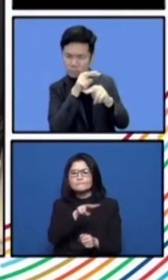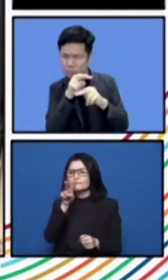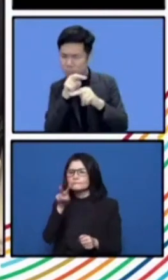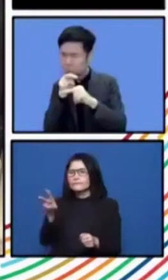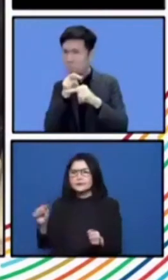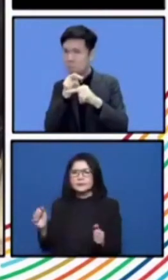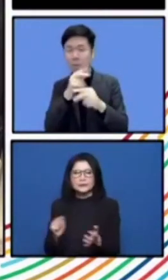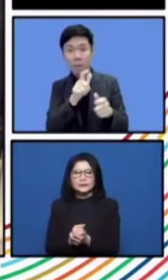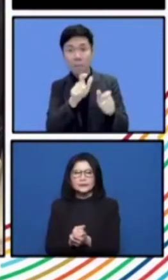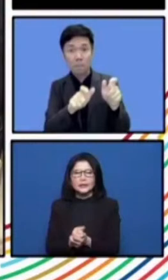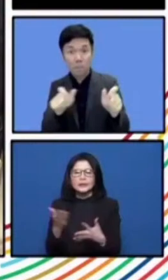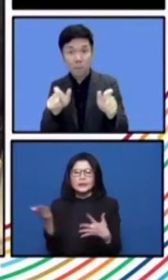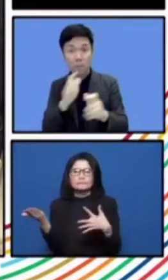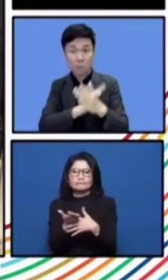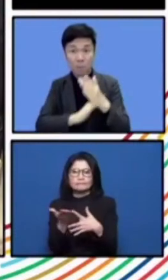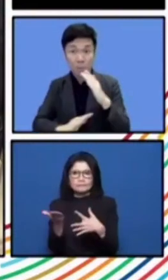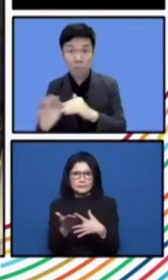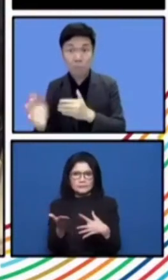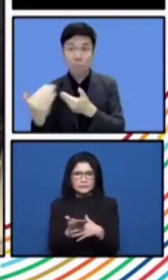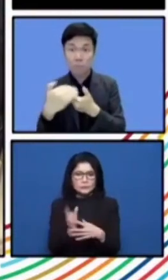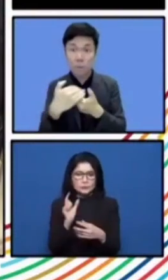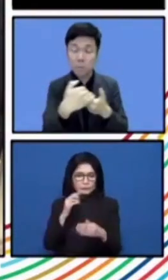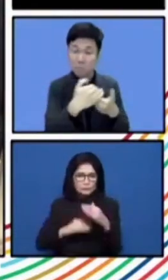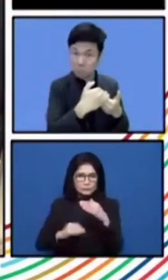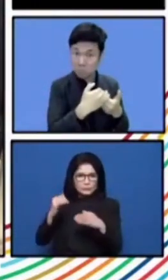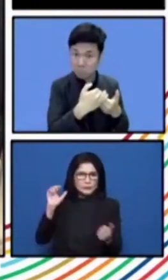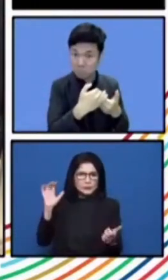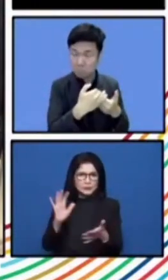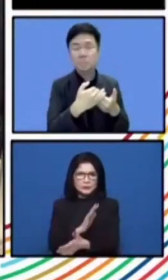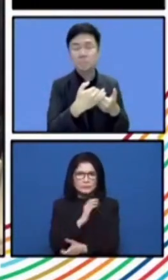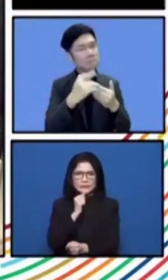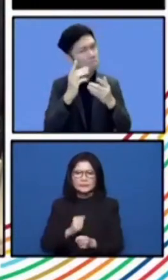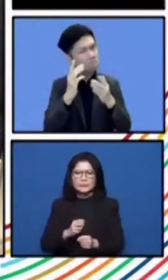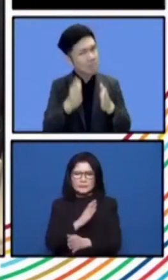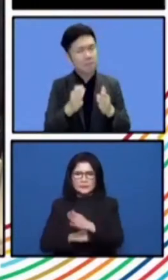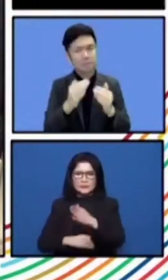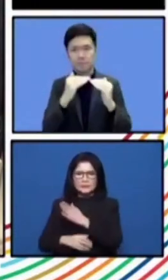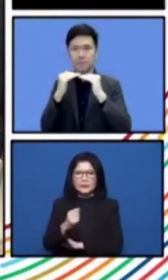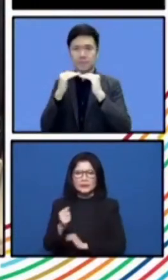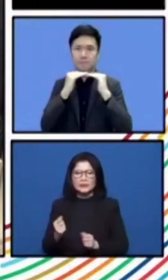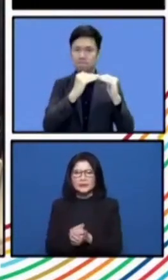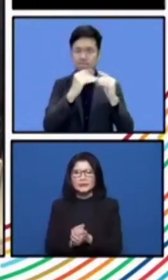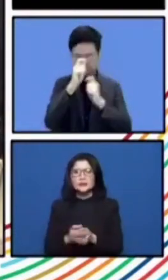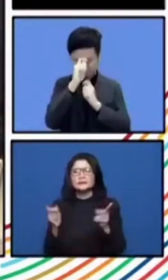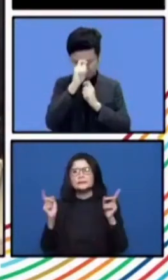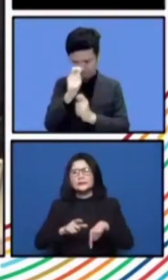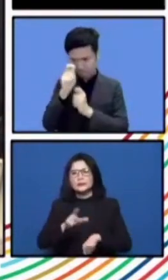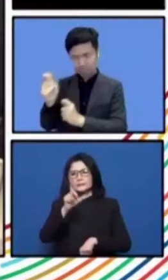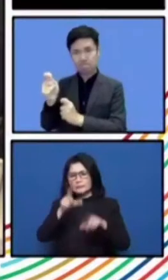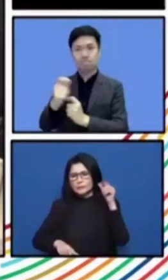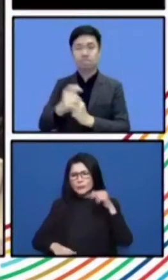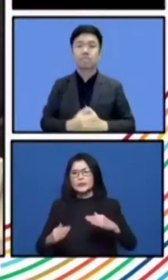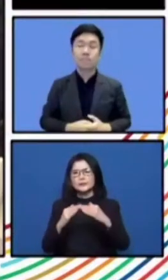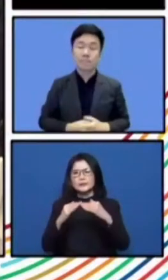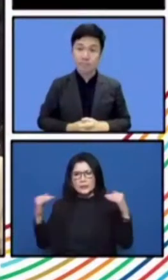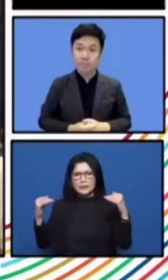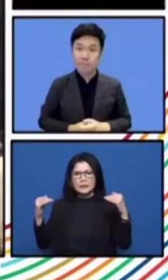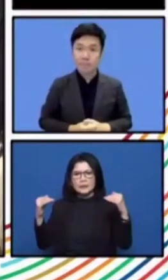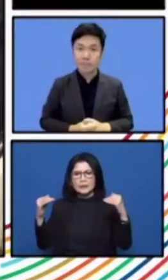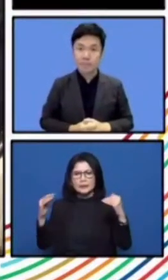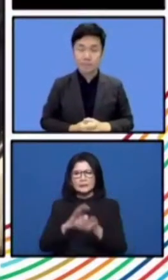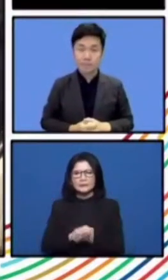persons with disabilities as equal individuals in social life in addition to this we carry out social